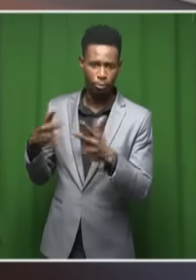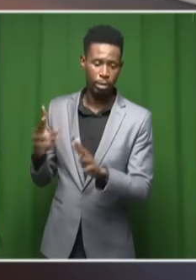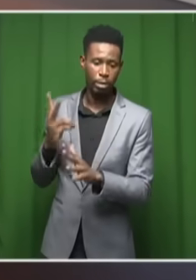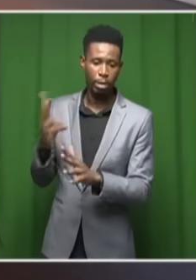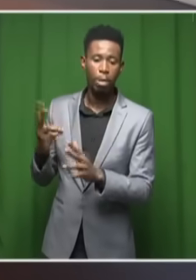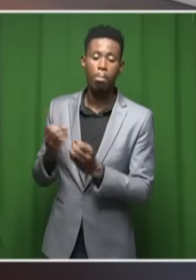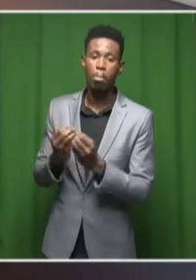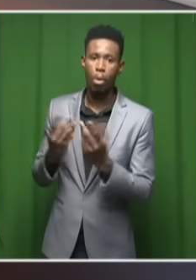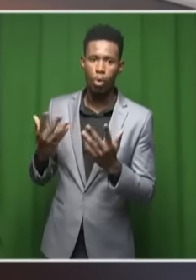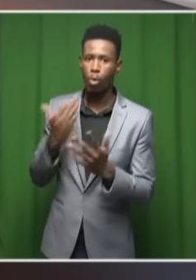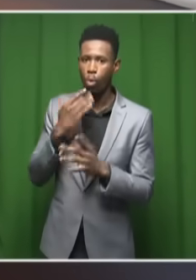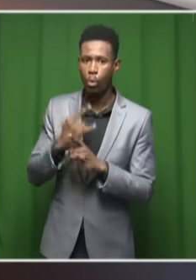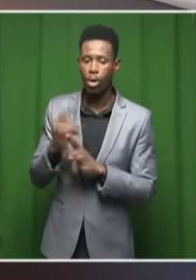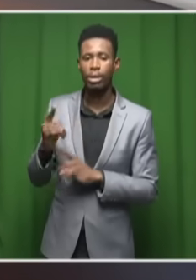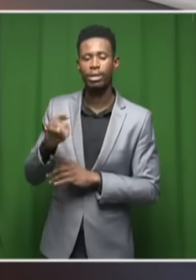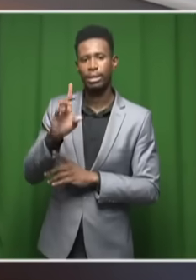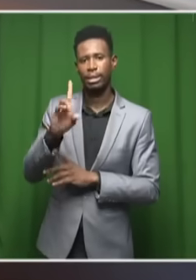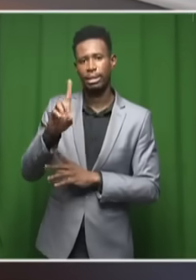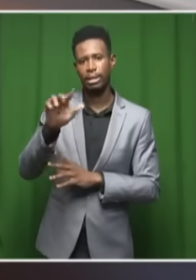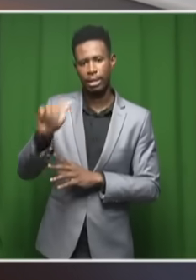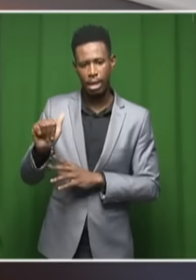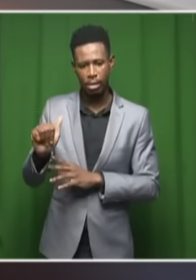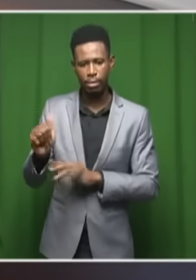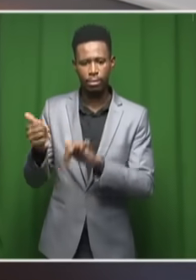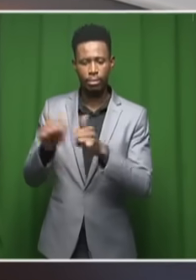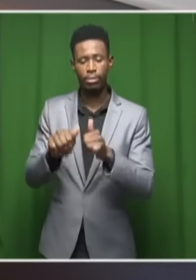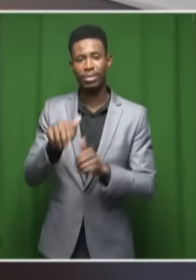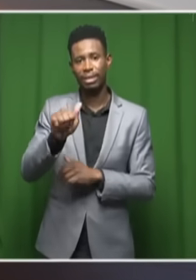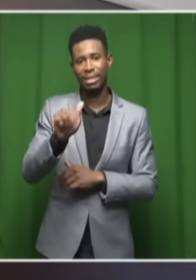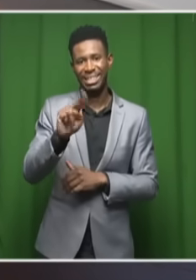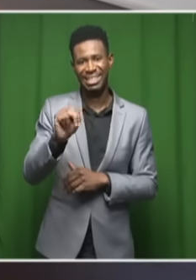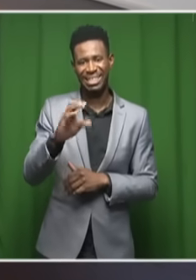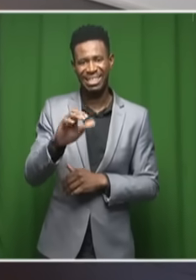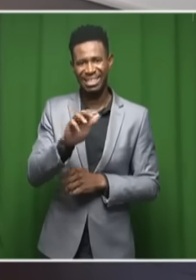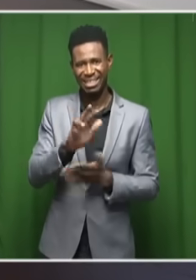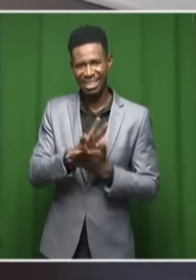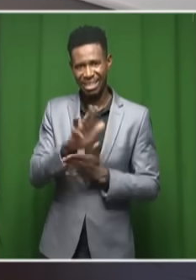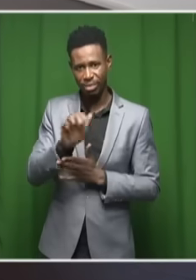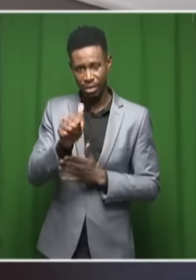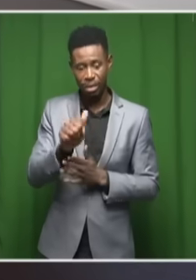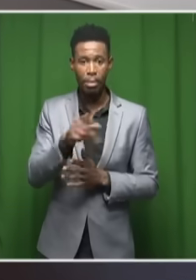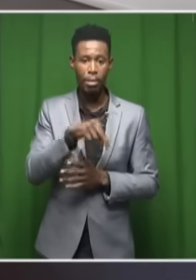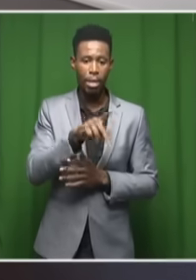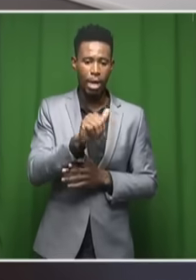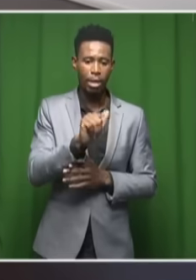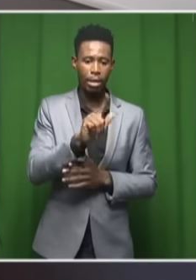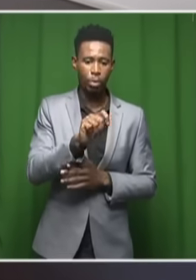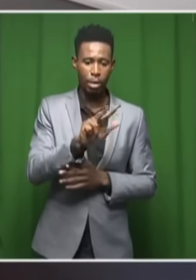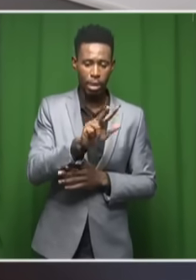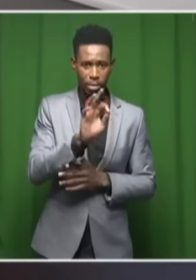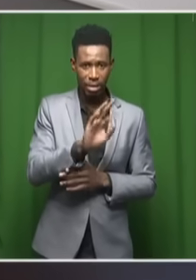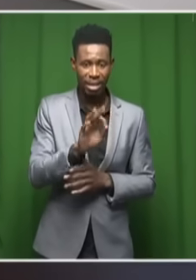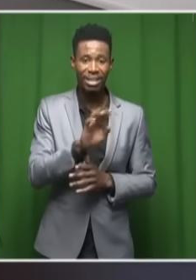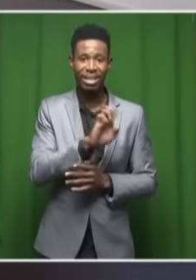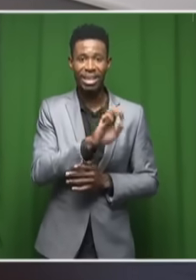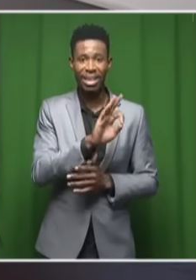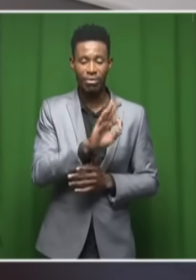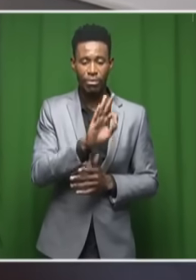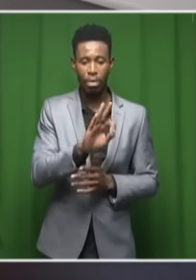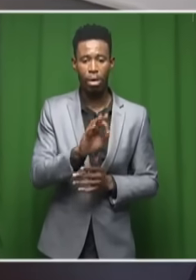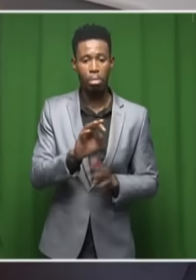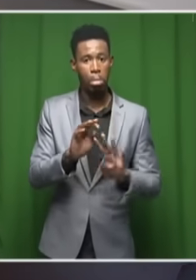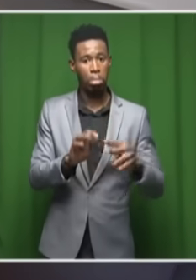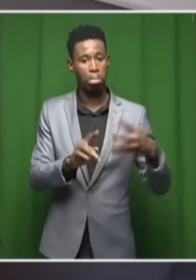Majority for the DA, 55.3%. The ANC at 19.6%. Patriotic Alliance, 7.8%. The EFF trading in